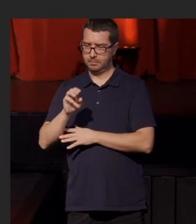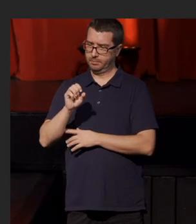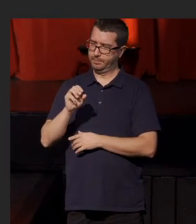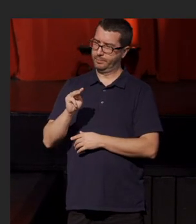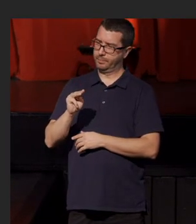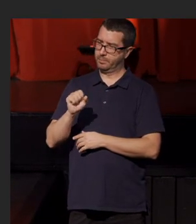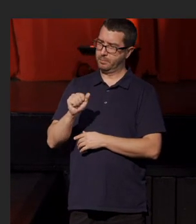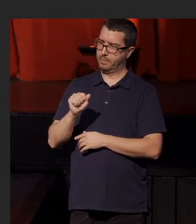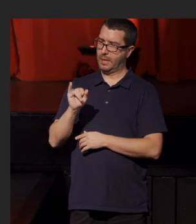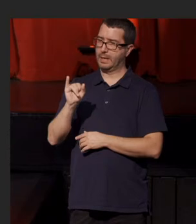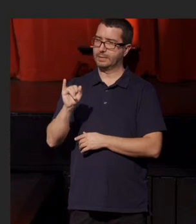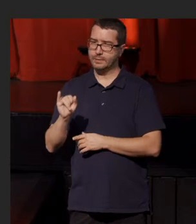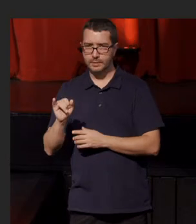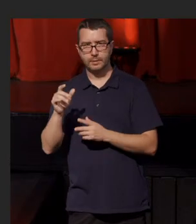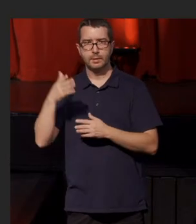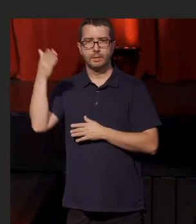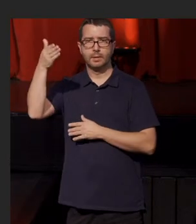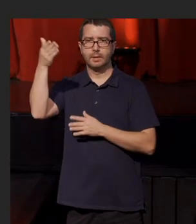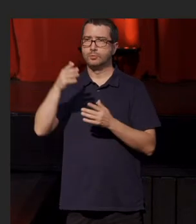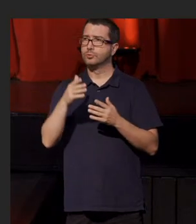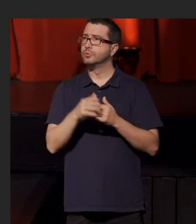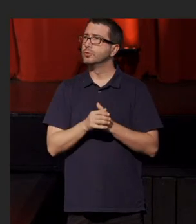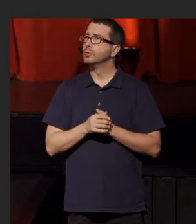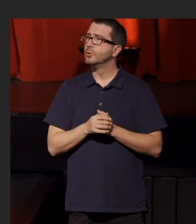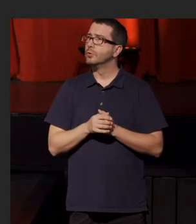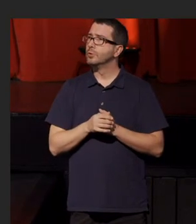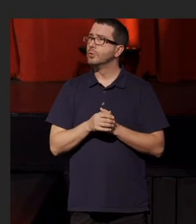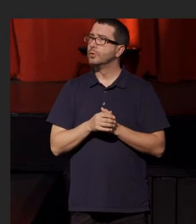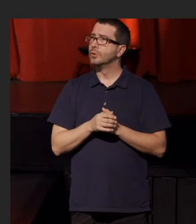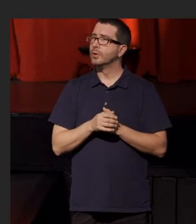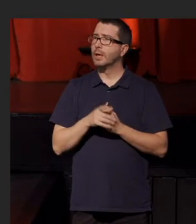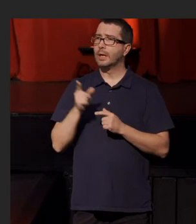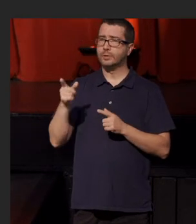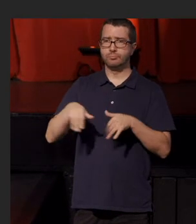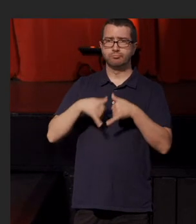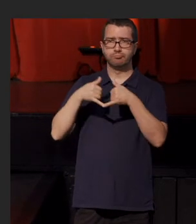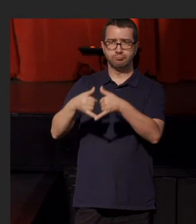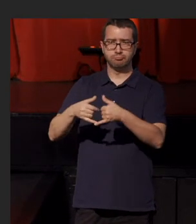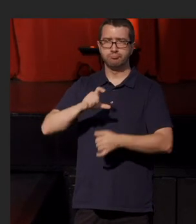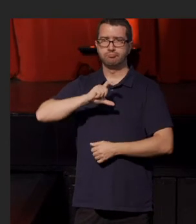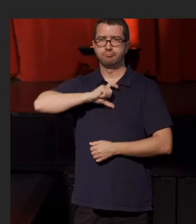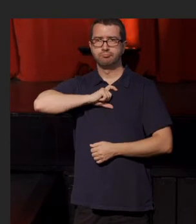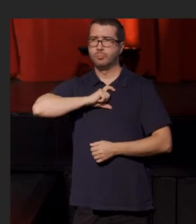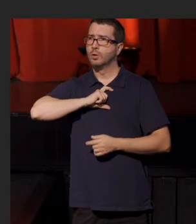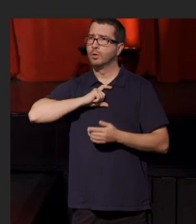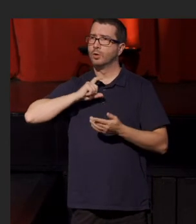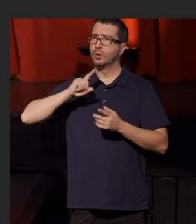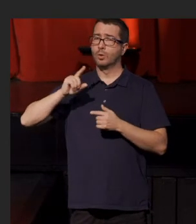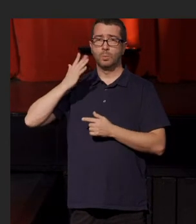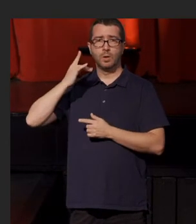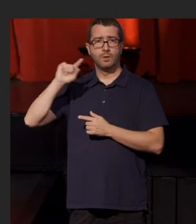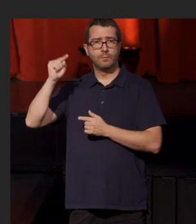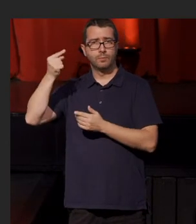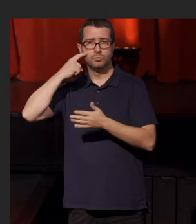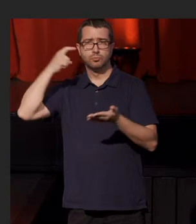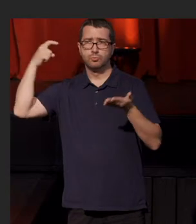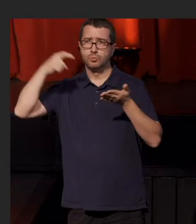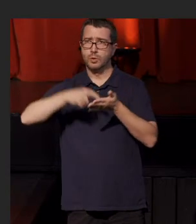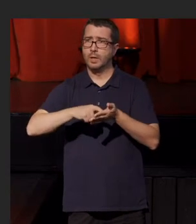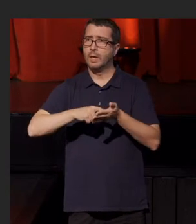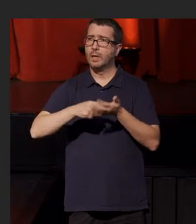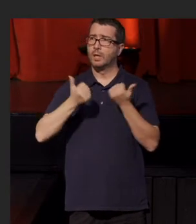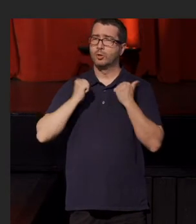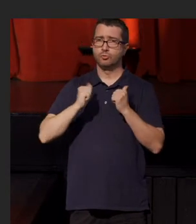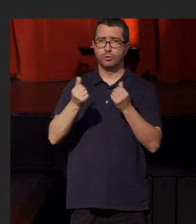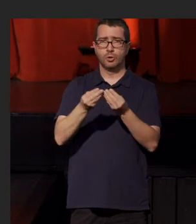to the Order of Canada and awarded the Queen Elizabeth Diamond Jubilee Medal for being among the first to recognize and take measures to